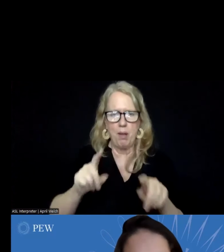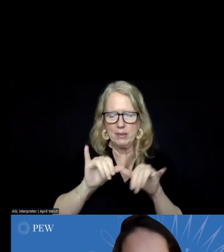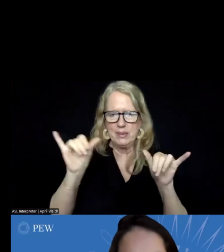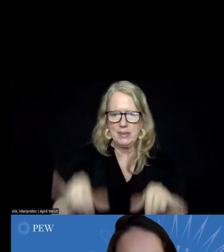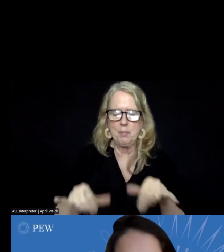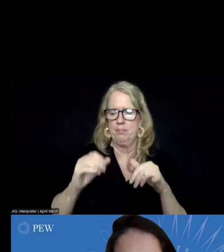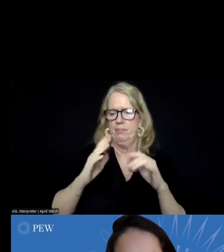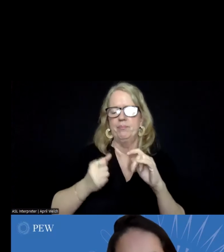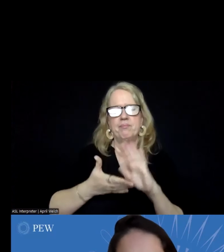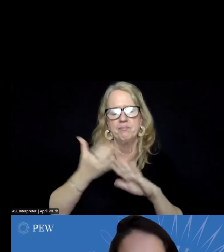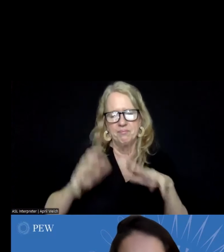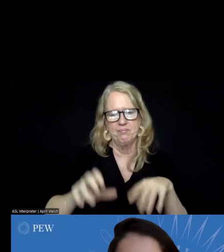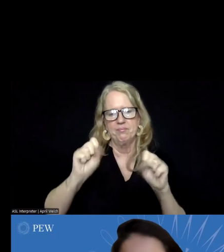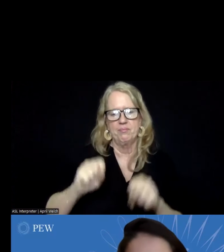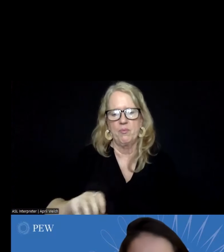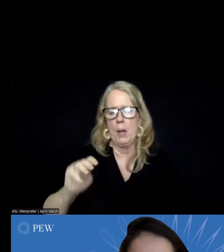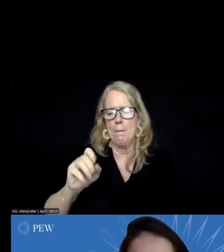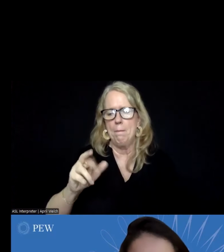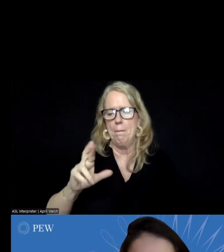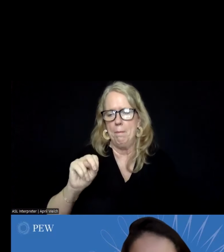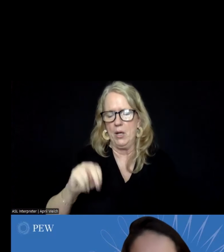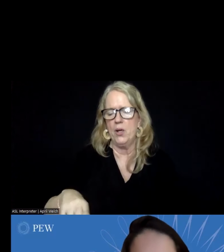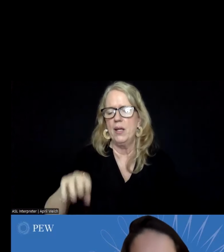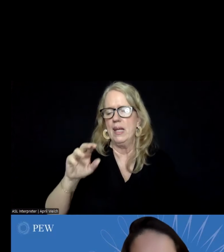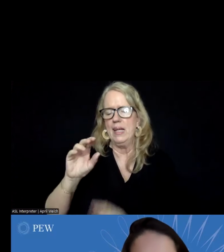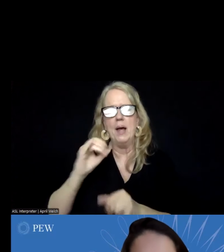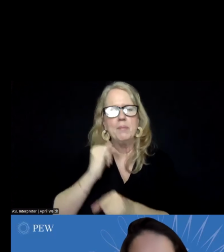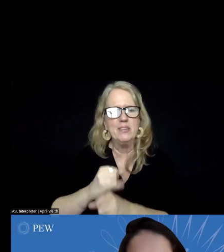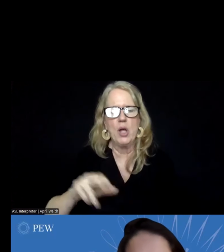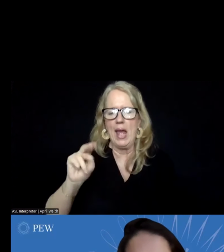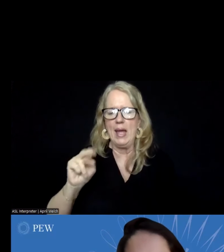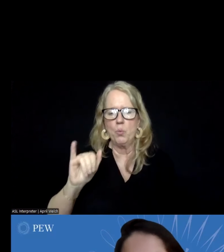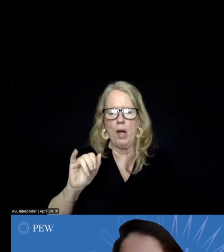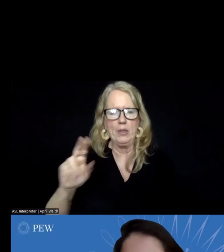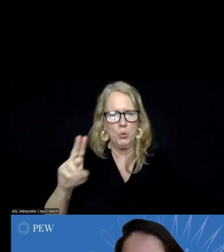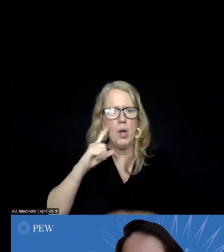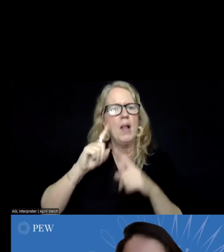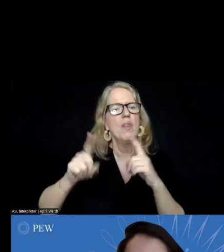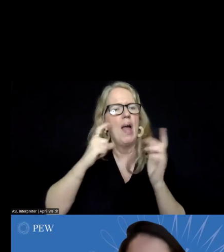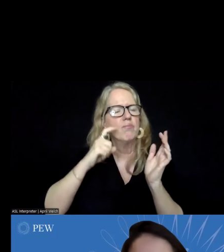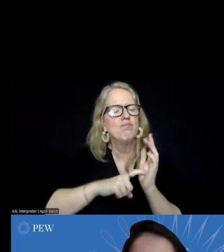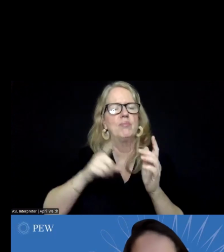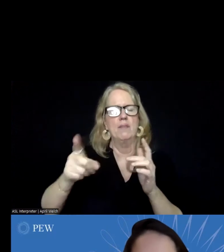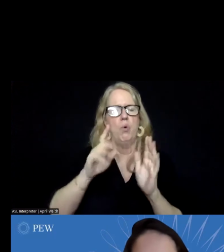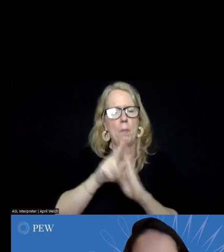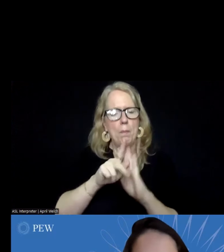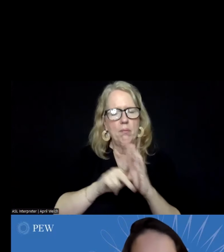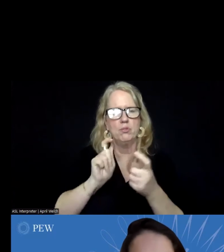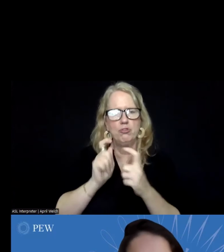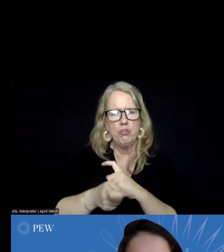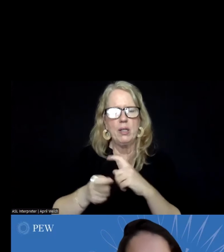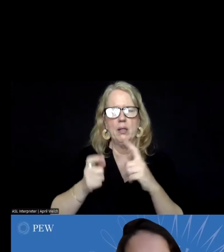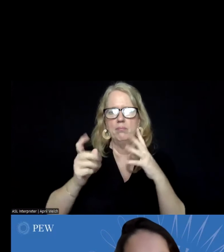hosted by and facilitated by the Marin Institute at NYU and works to identify and advance state policy changes and